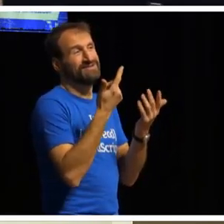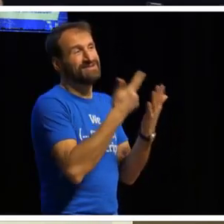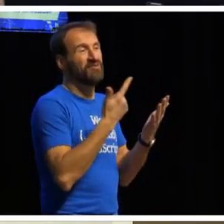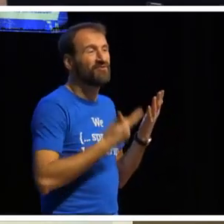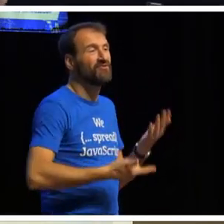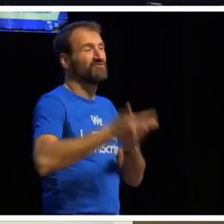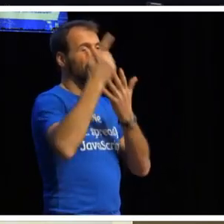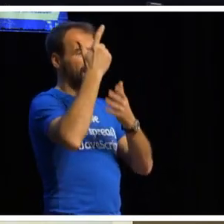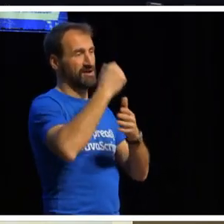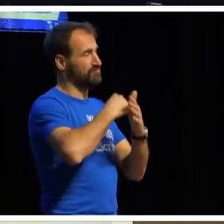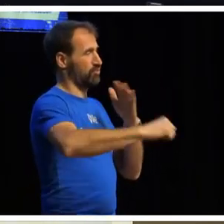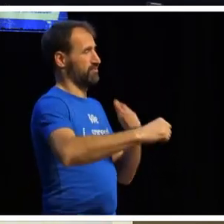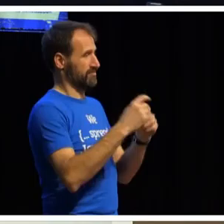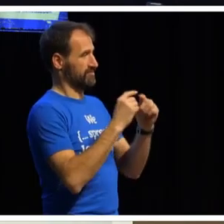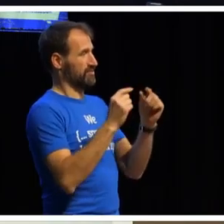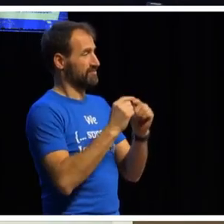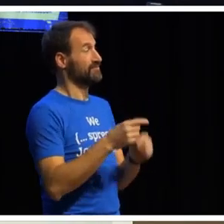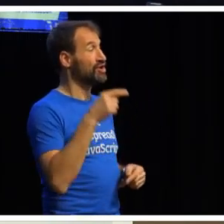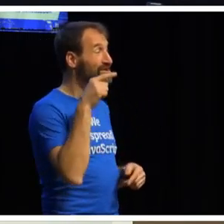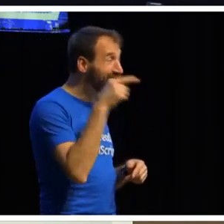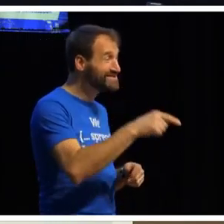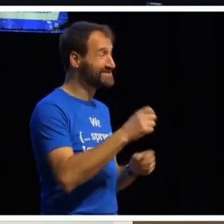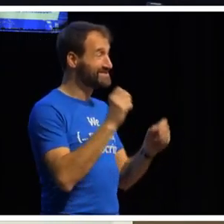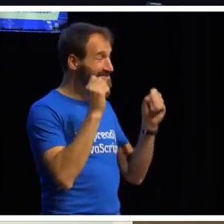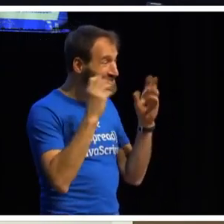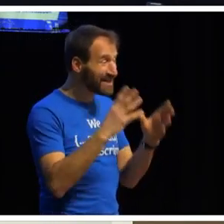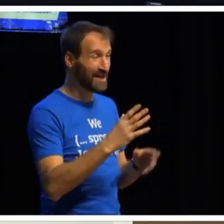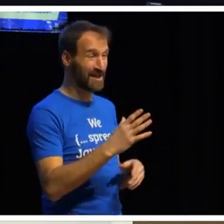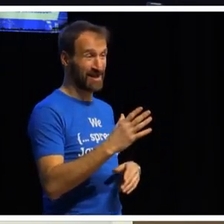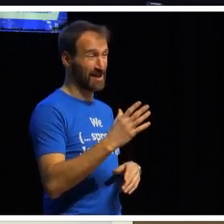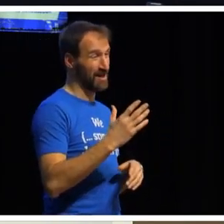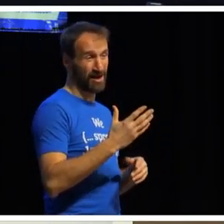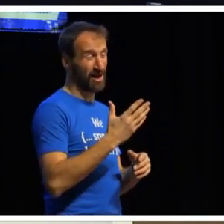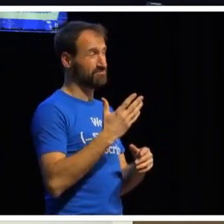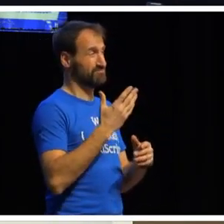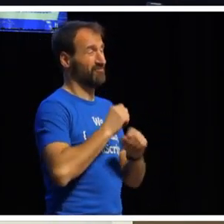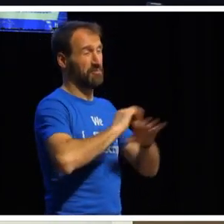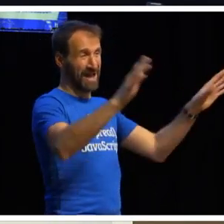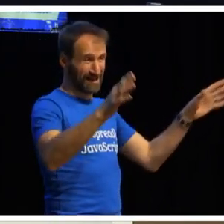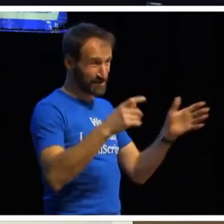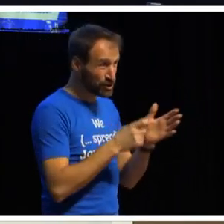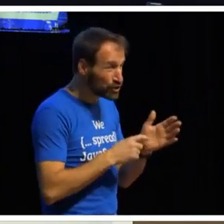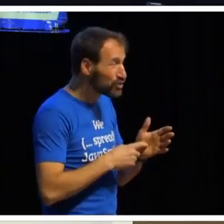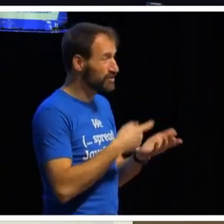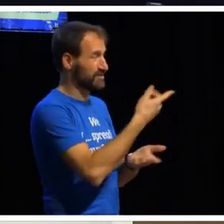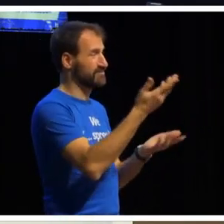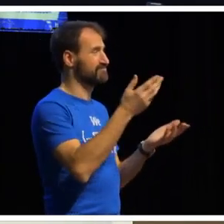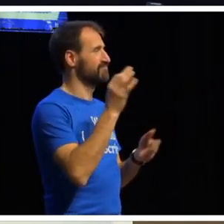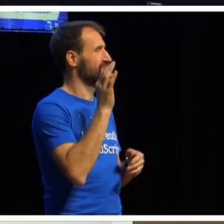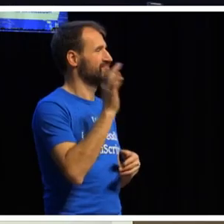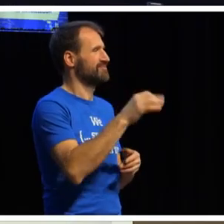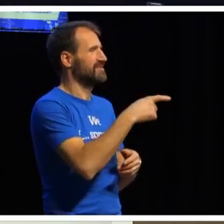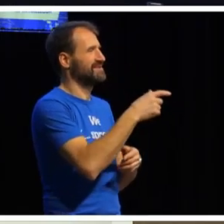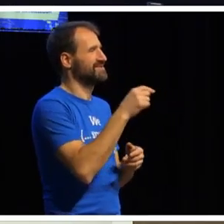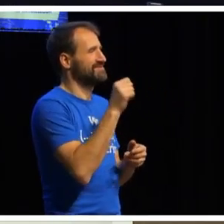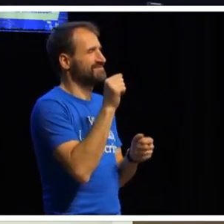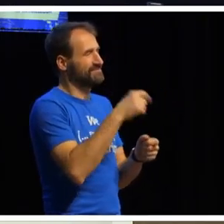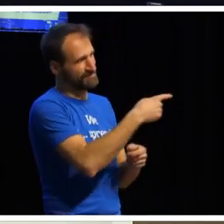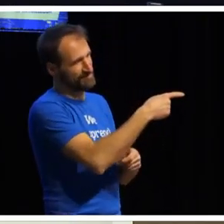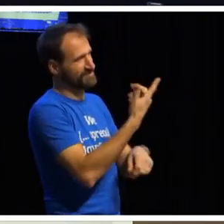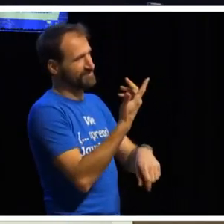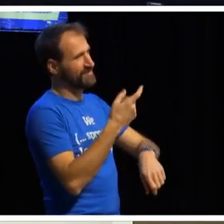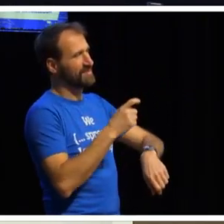So these things are very popular because they make life a lot simpler for people making stuff. So this is a digital clock made out